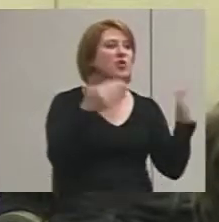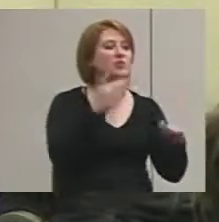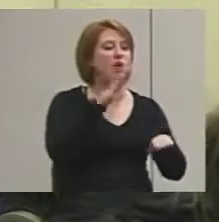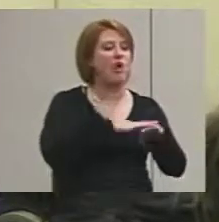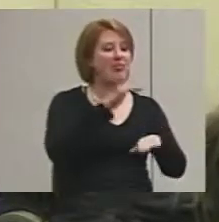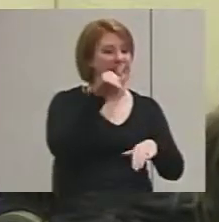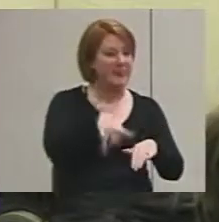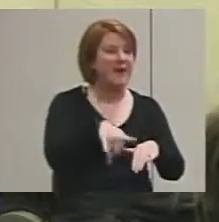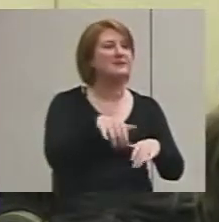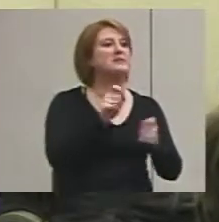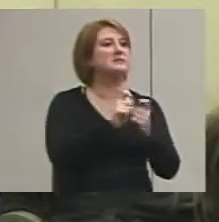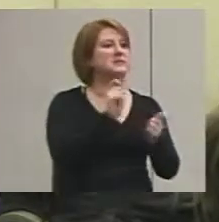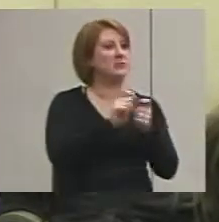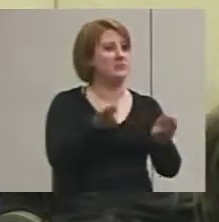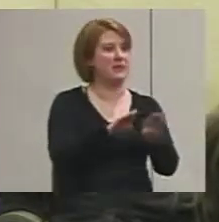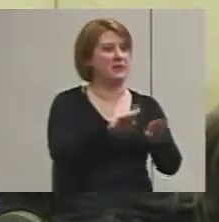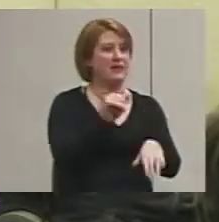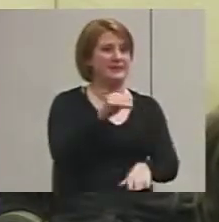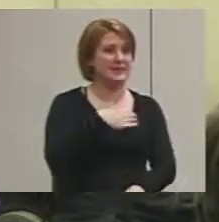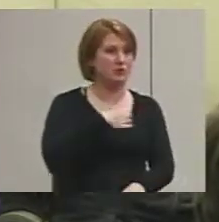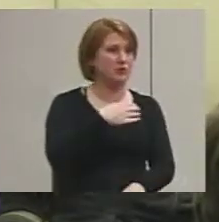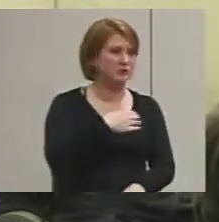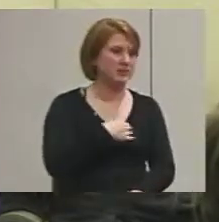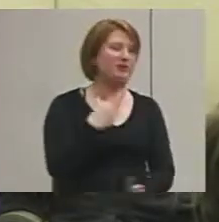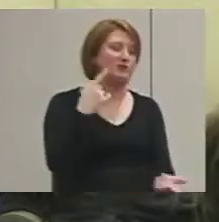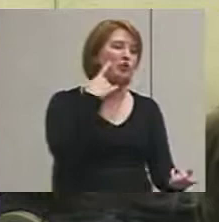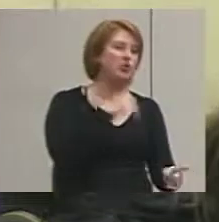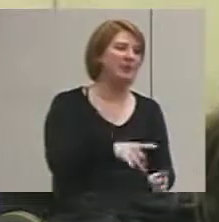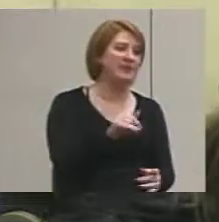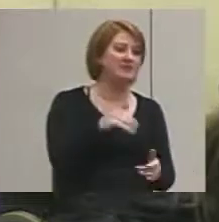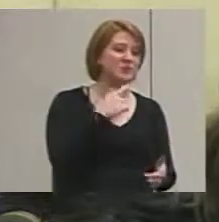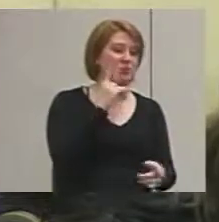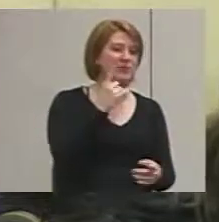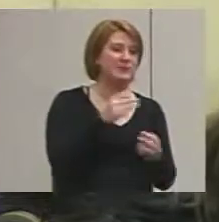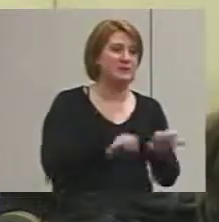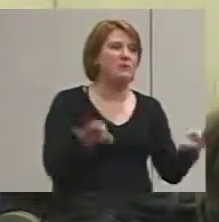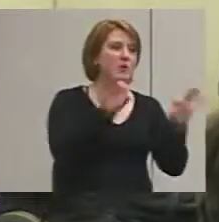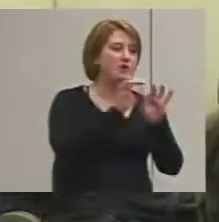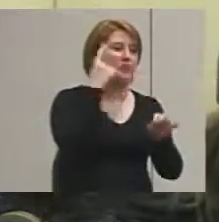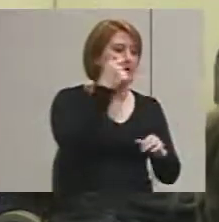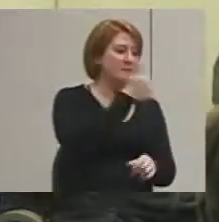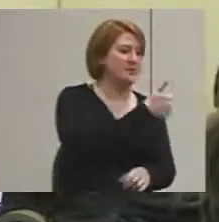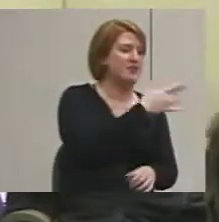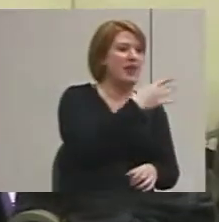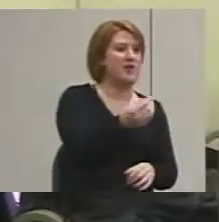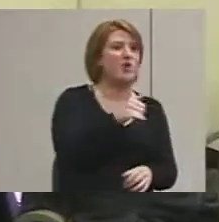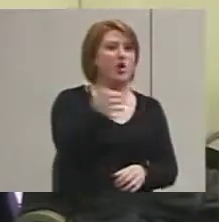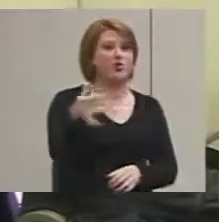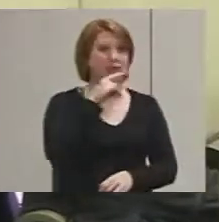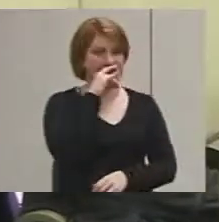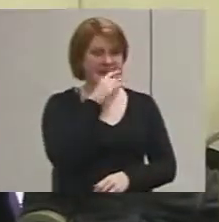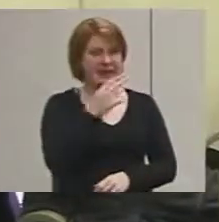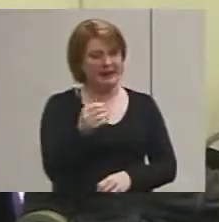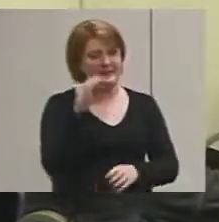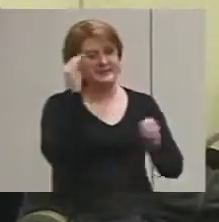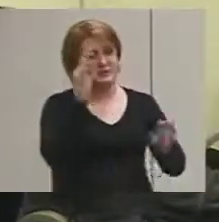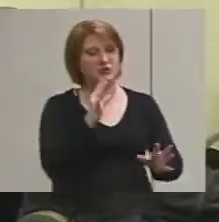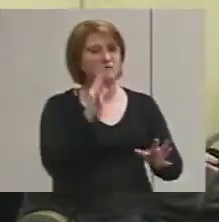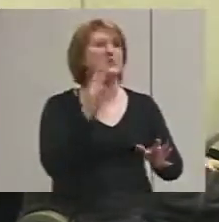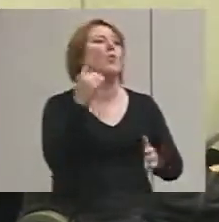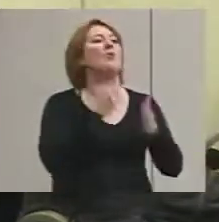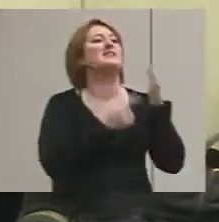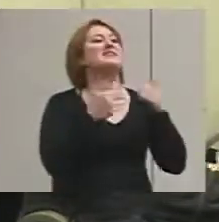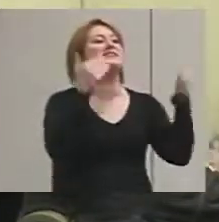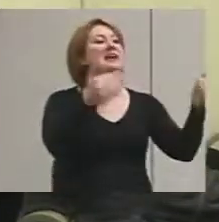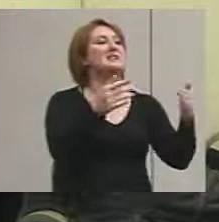we did that with tantrums, which I agree would be one that's important for him, for the other kids, for the teachers. Safety. What's next? Yeah. What's the